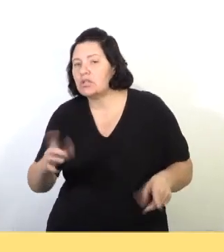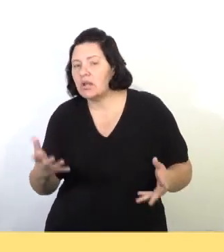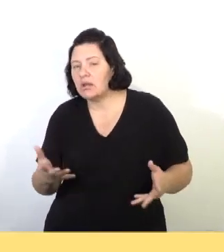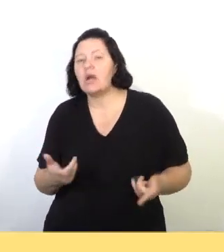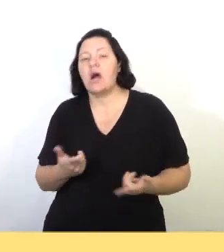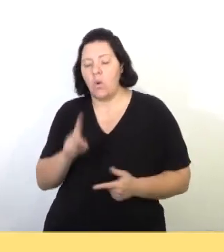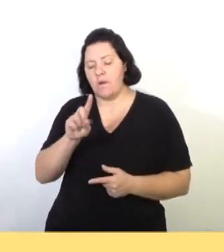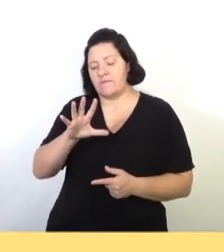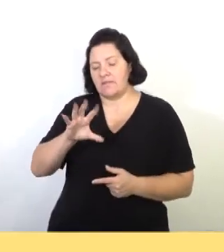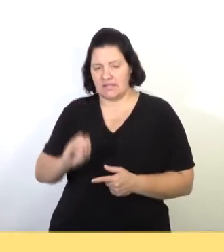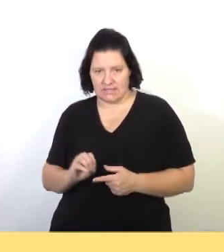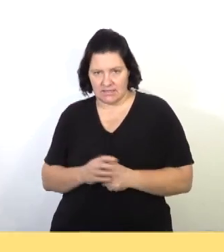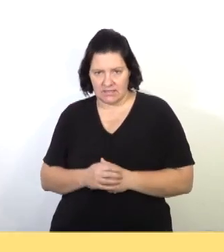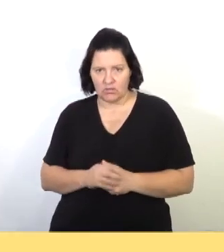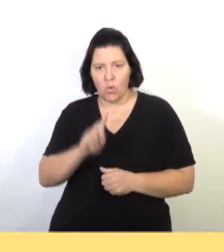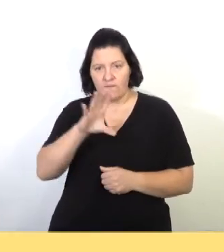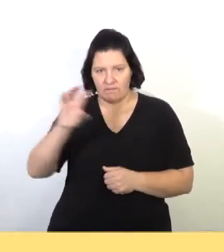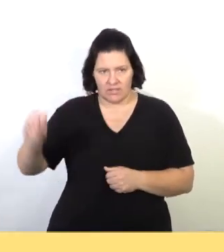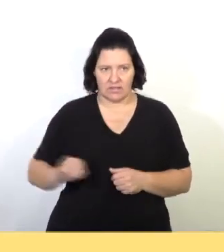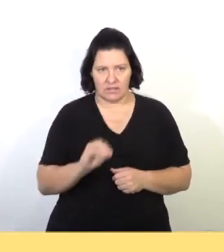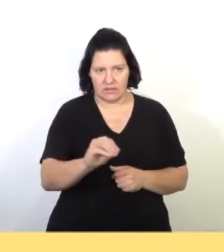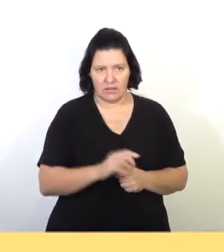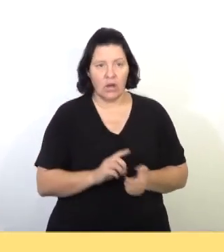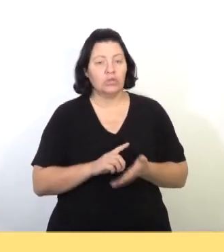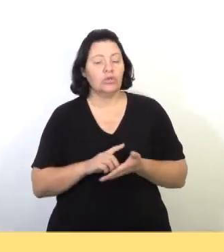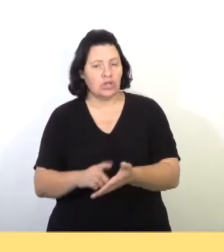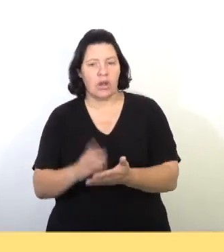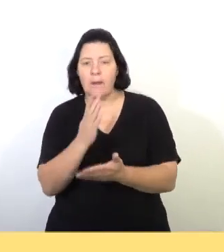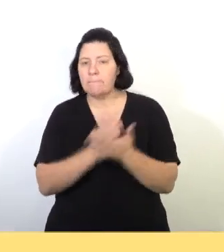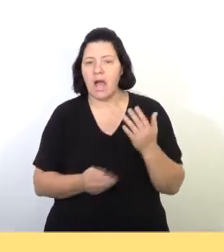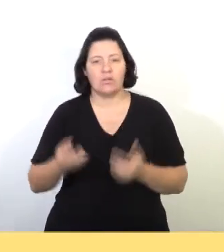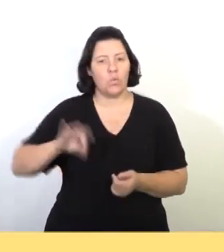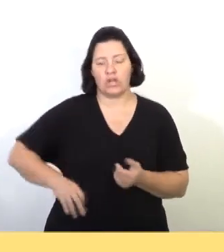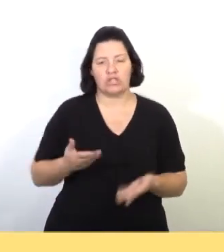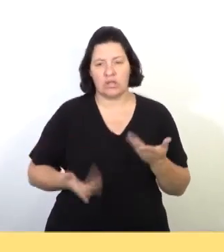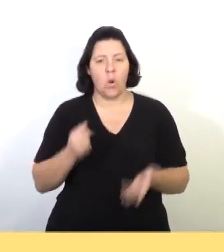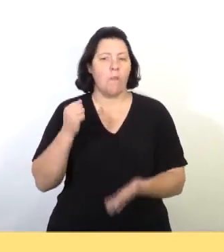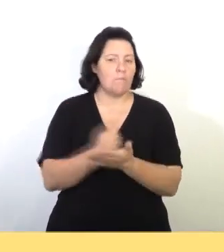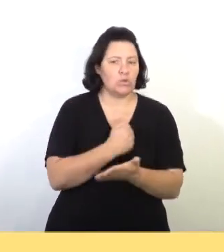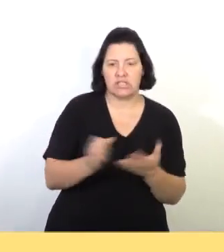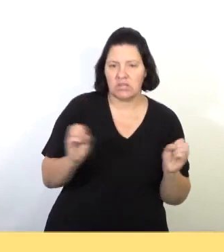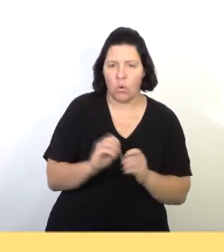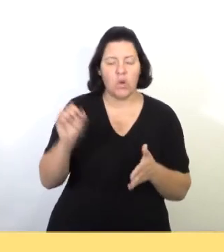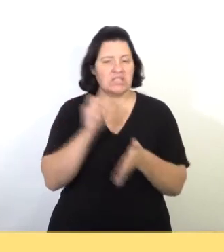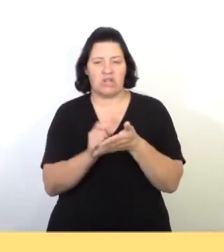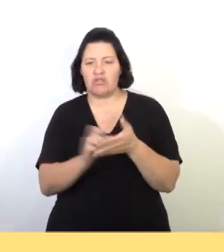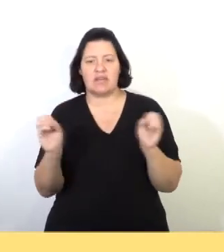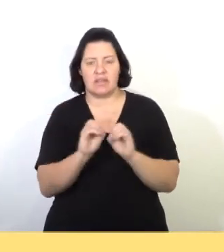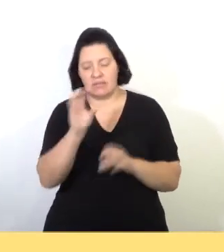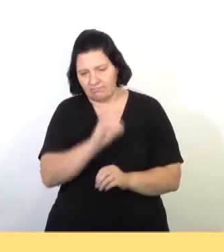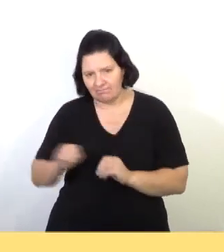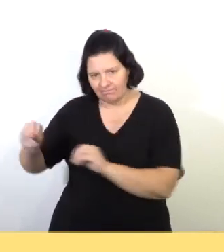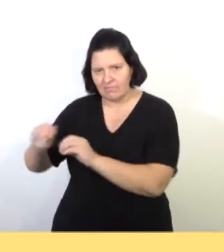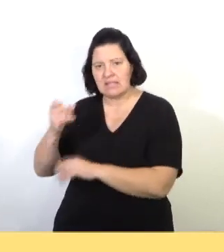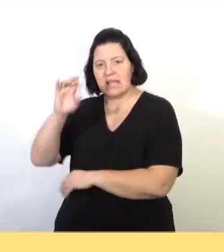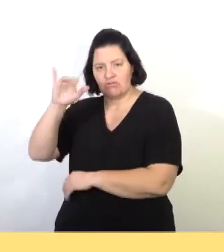donation? 150. So I bring my 150 here. That donation is not part of wages or postages or stationery. So